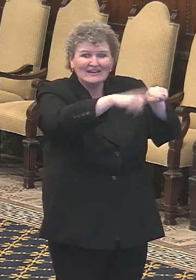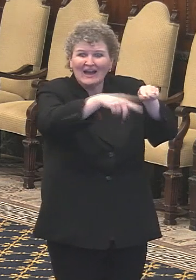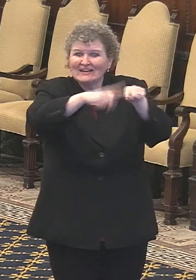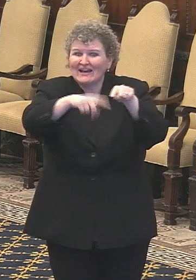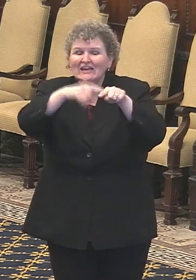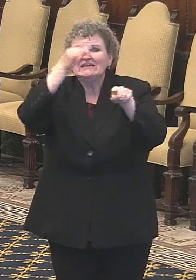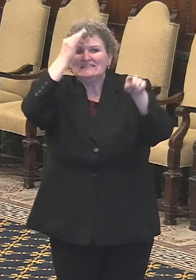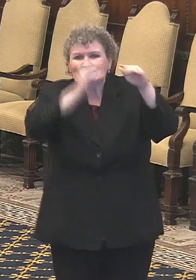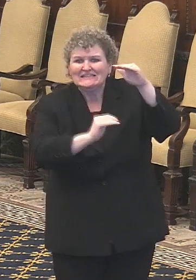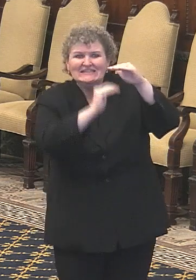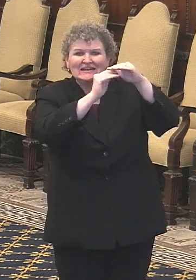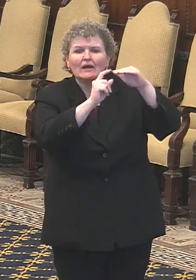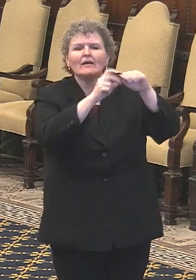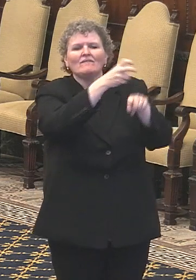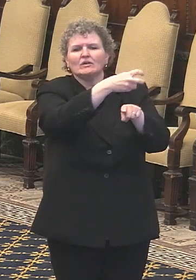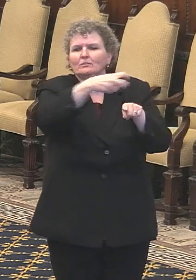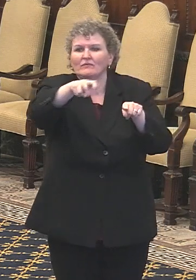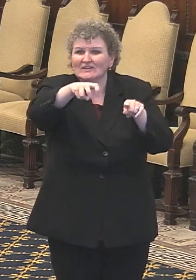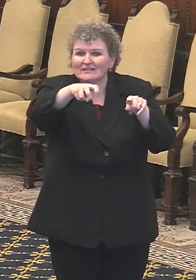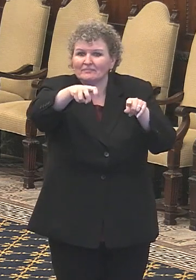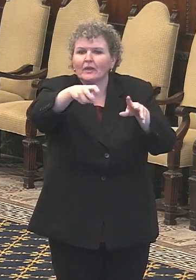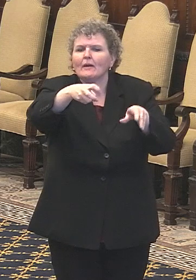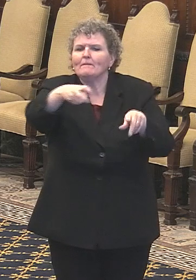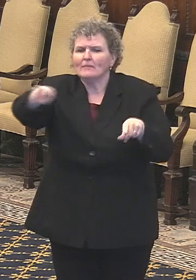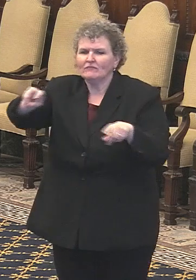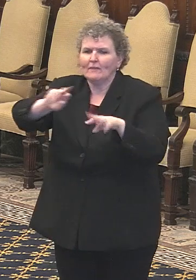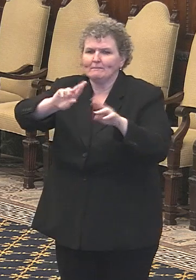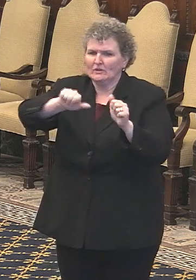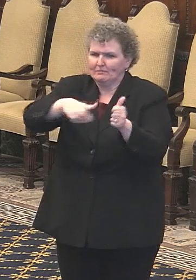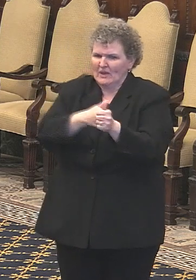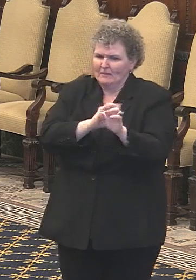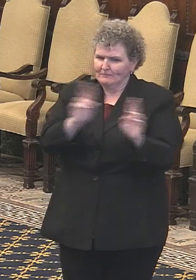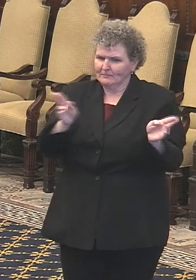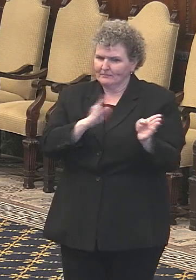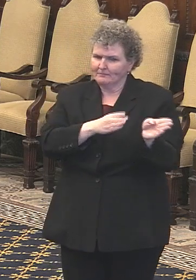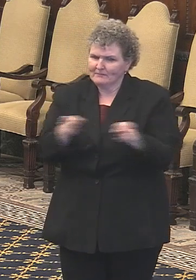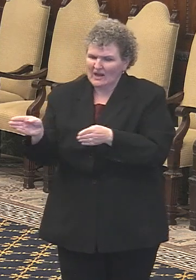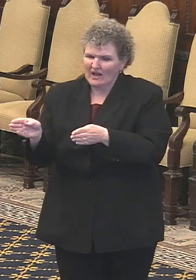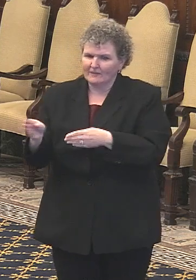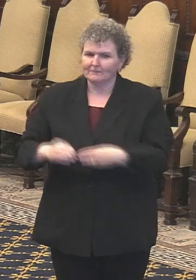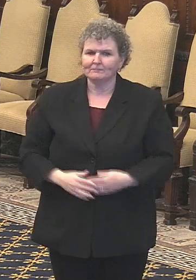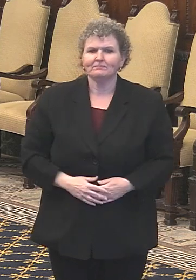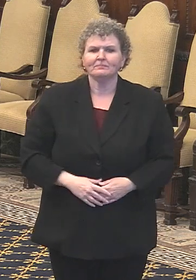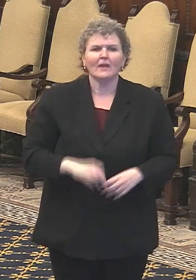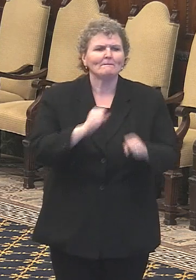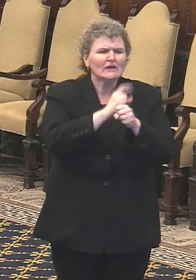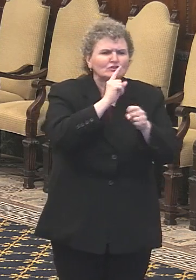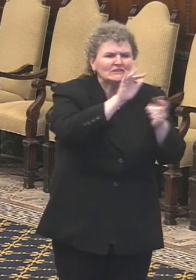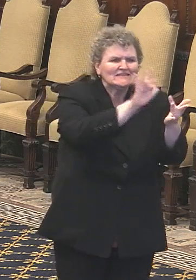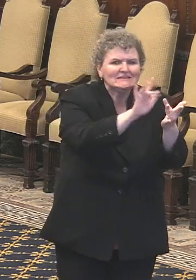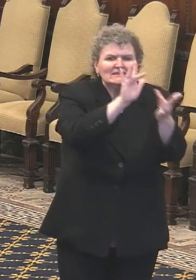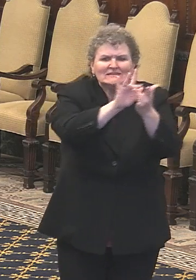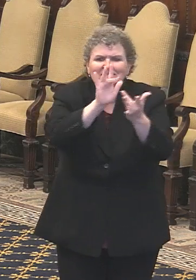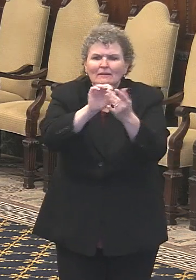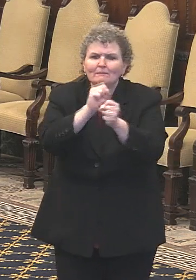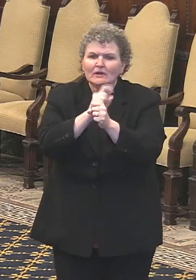Center is absolutely there as a fallback. And we're going to stay in very close communication with all these chief medical officers to make sure that is available to them if they need it.